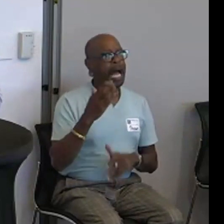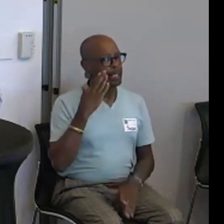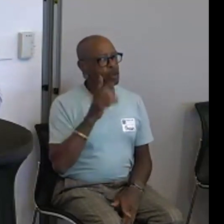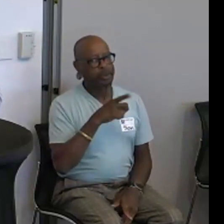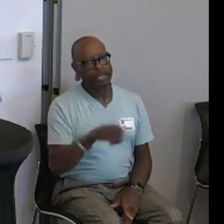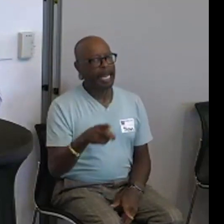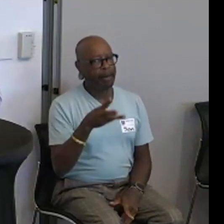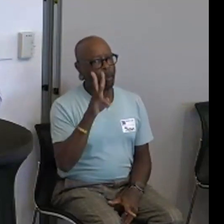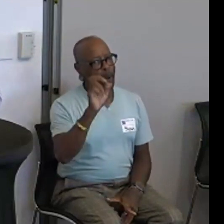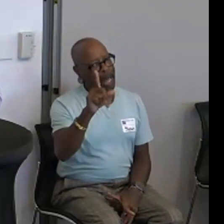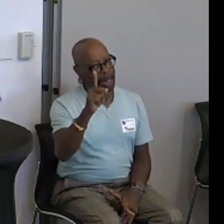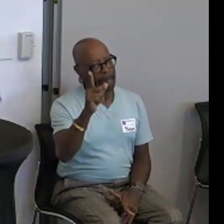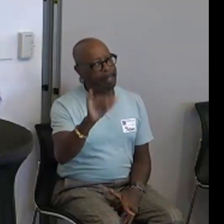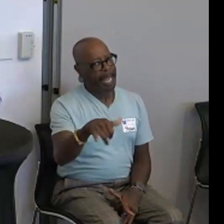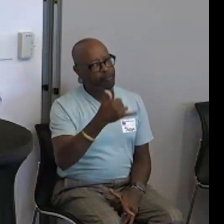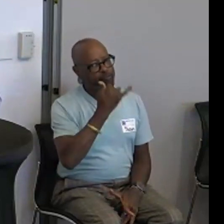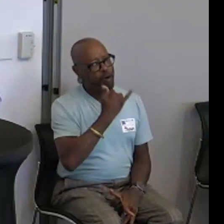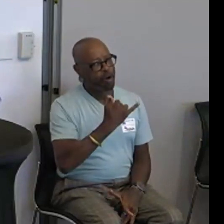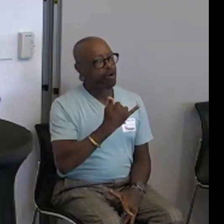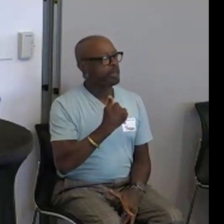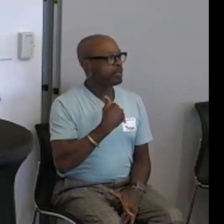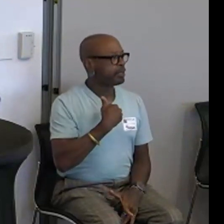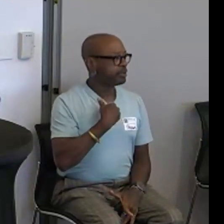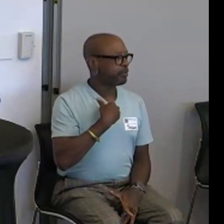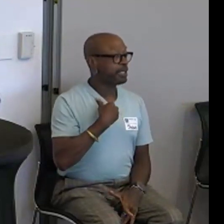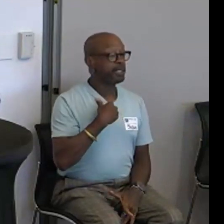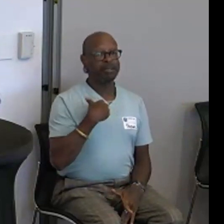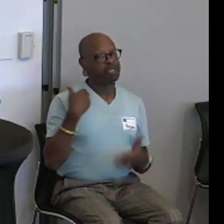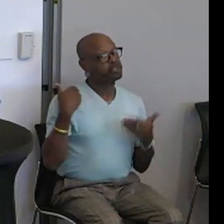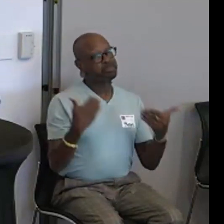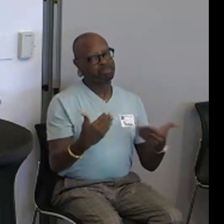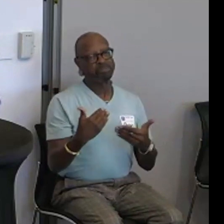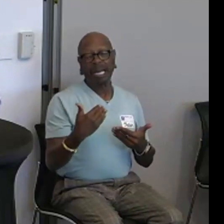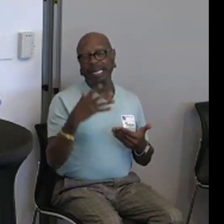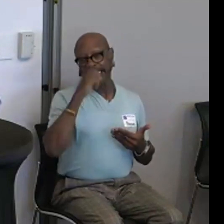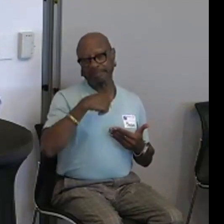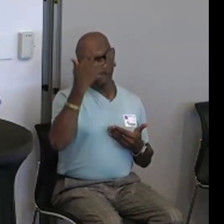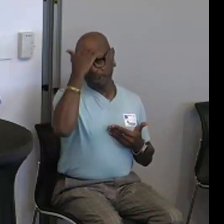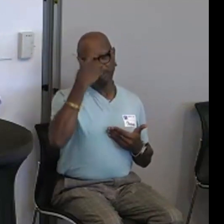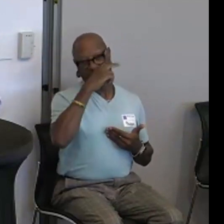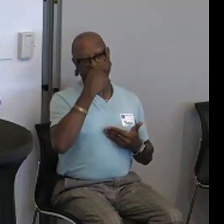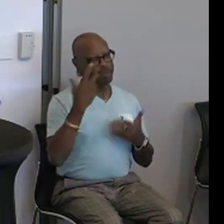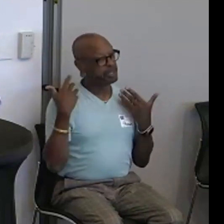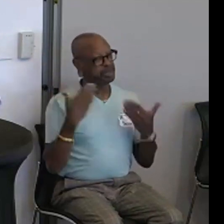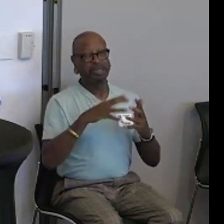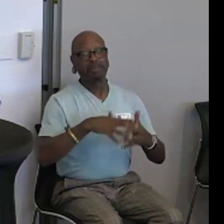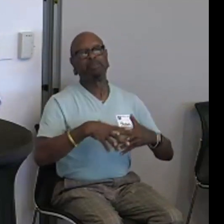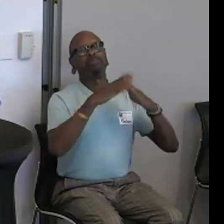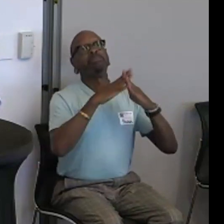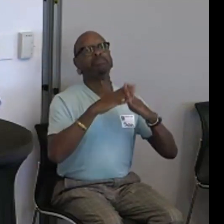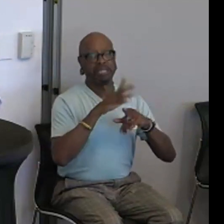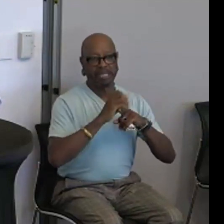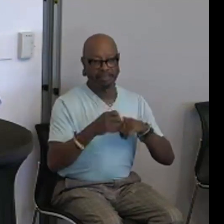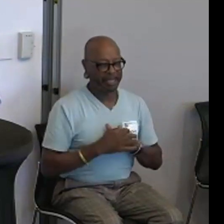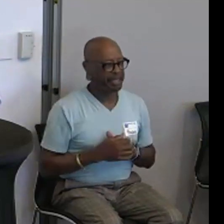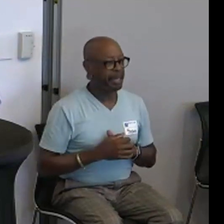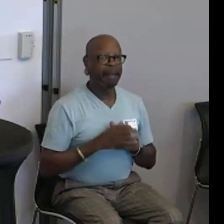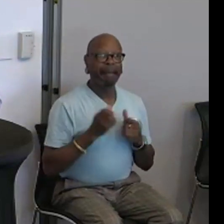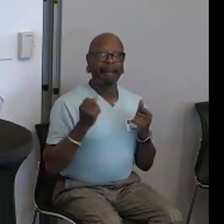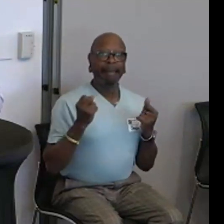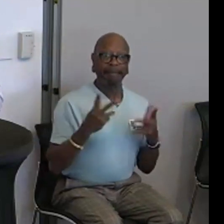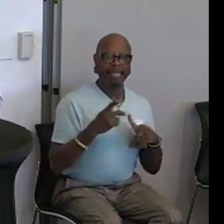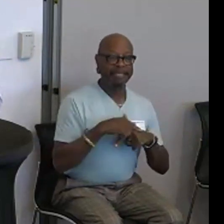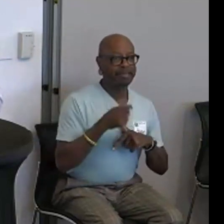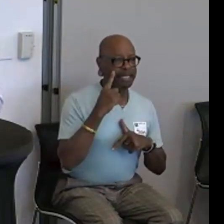So I guess I was stupid. We started the company. And there have been many times when I thought they were really